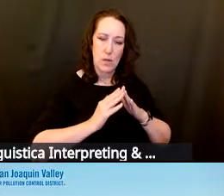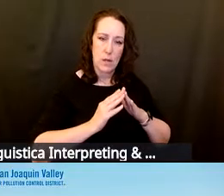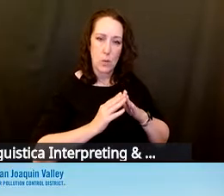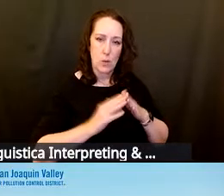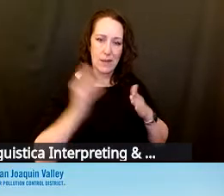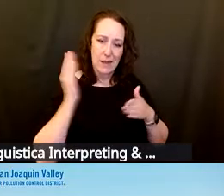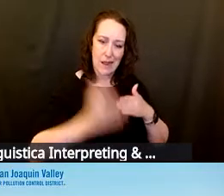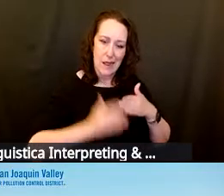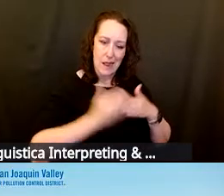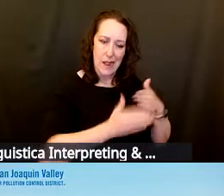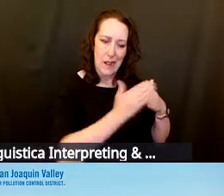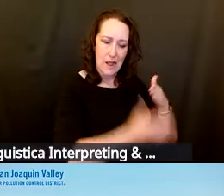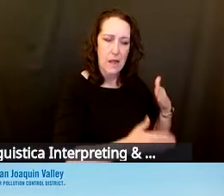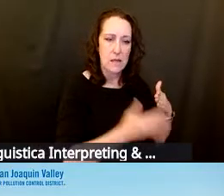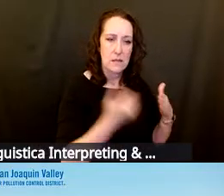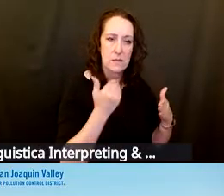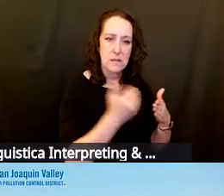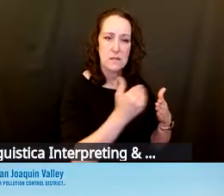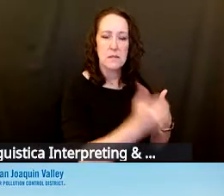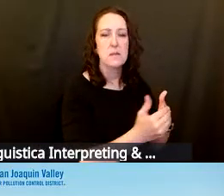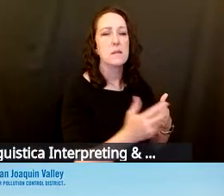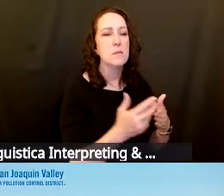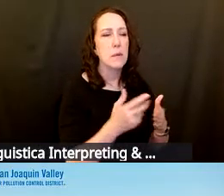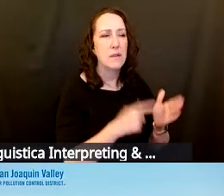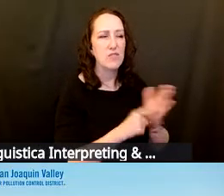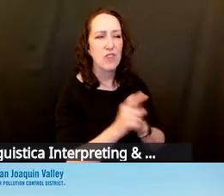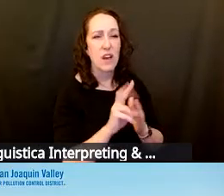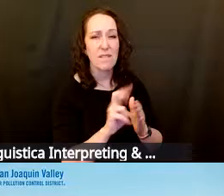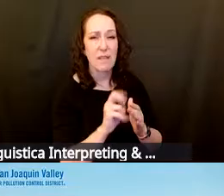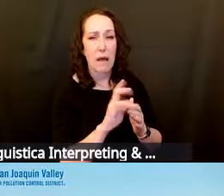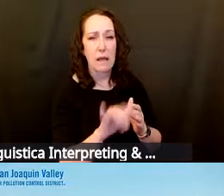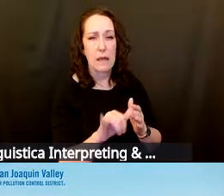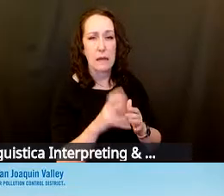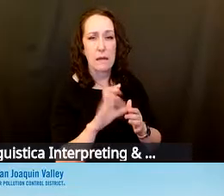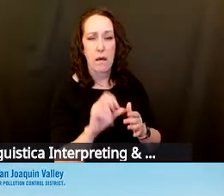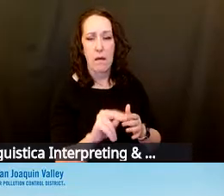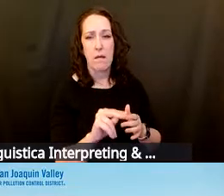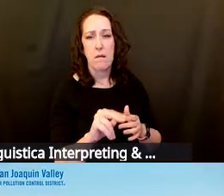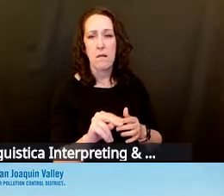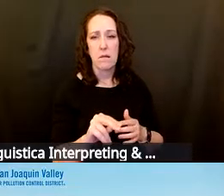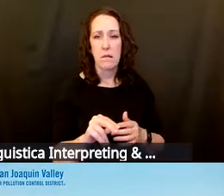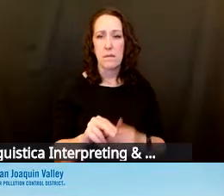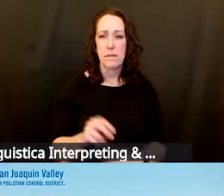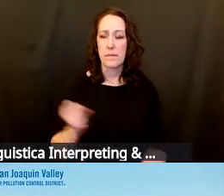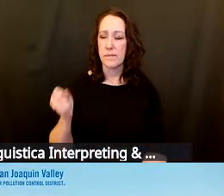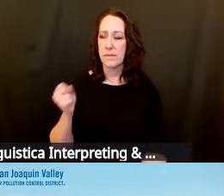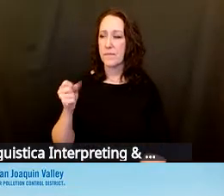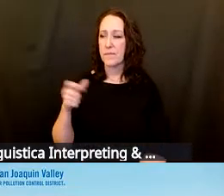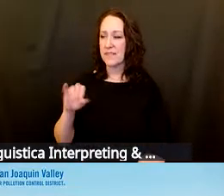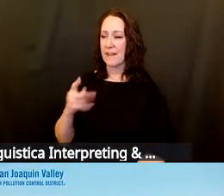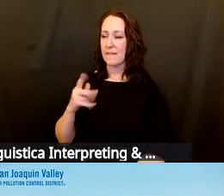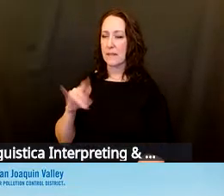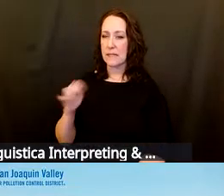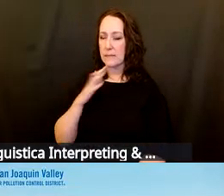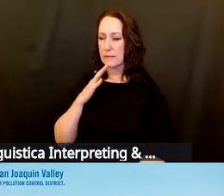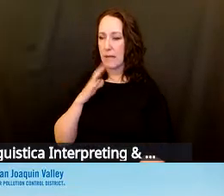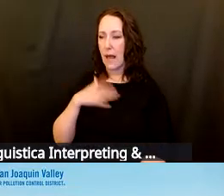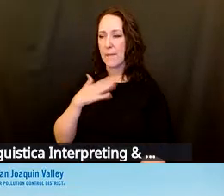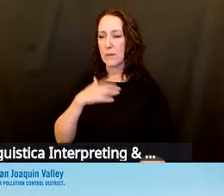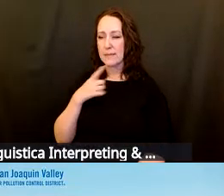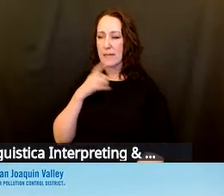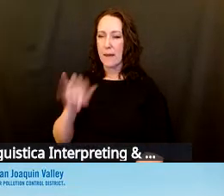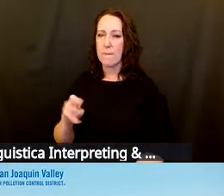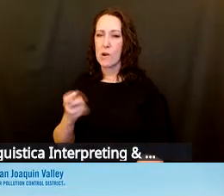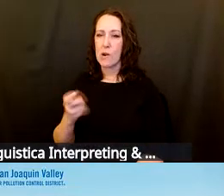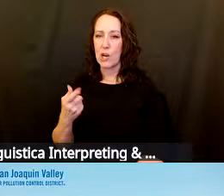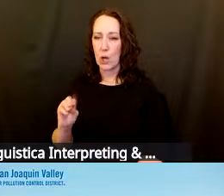So just maybe check with Valley Can. Okay. This is Stephanie. I'm glad you said that, Margot, because I did want to